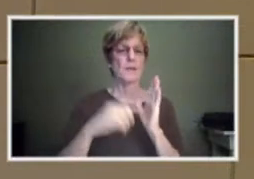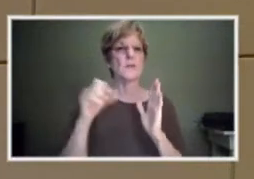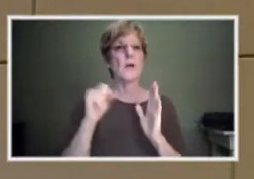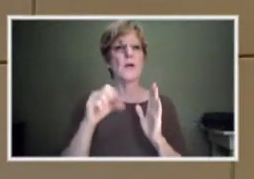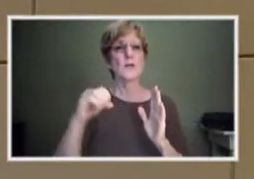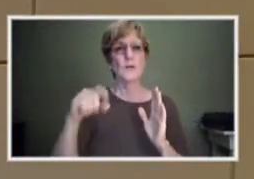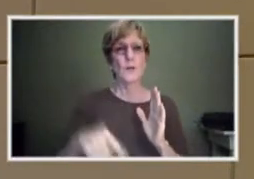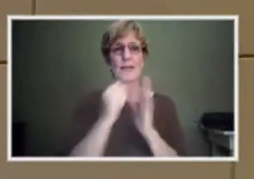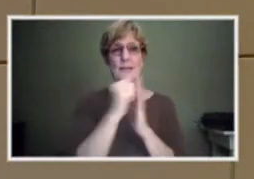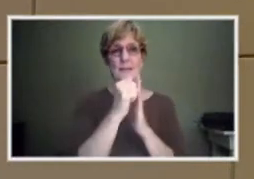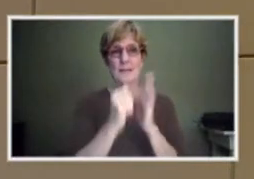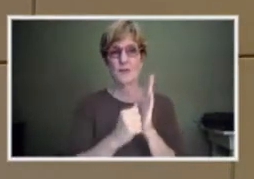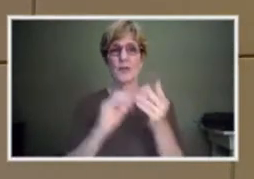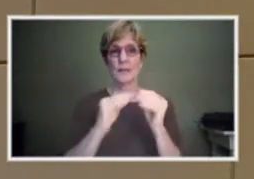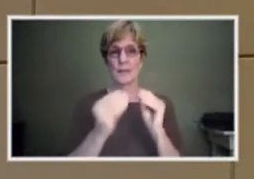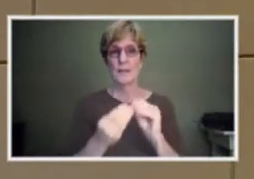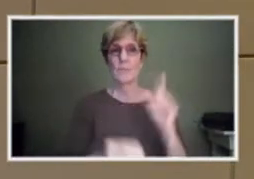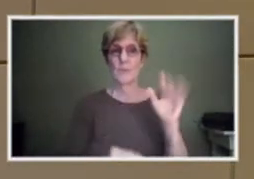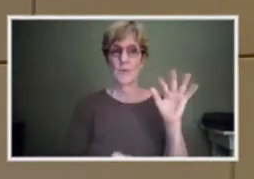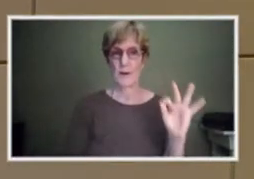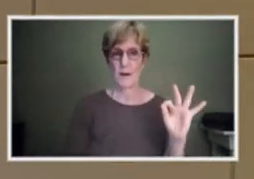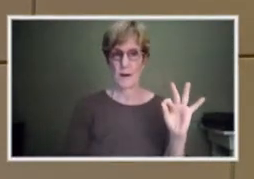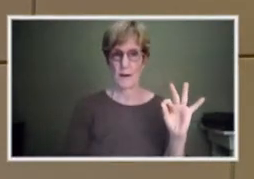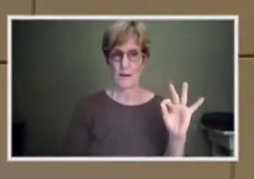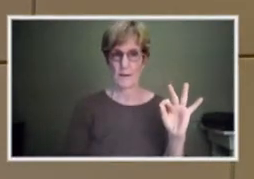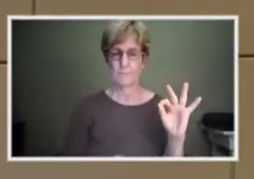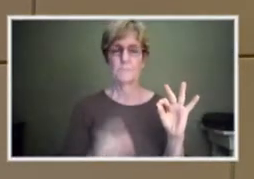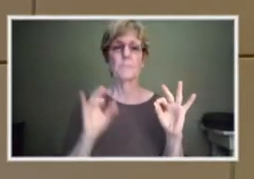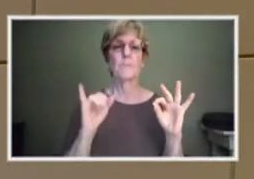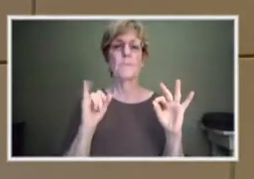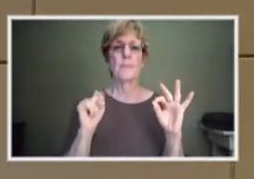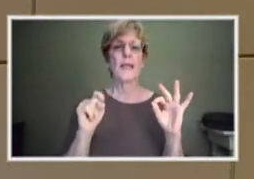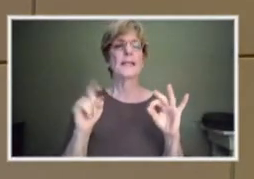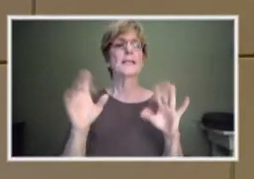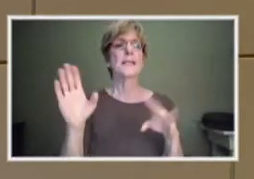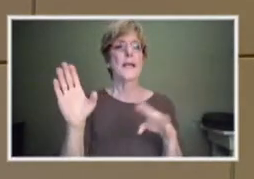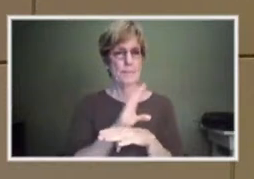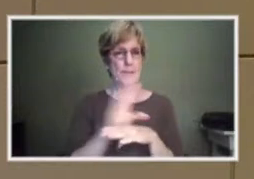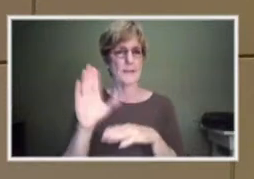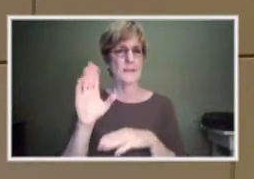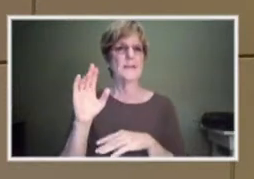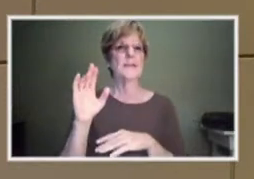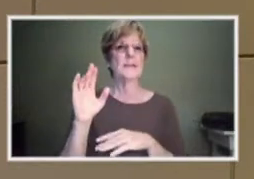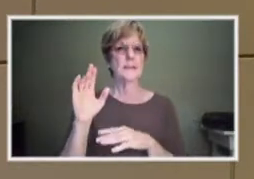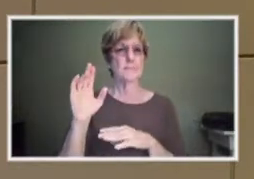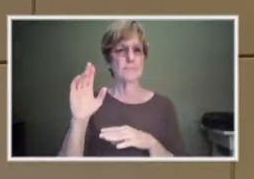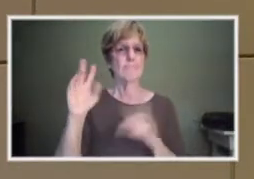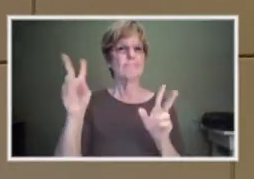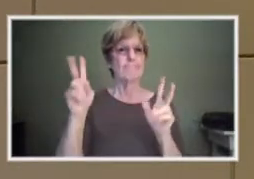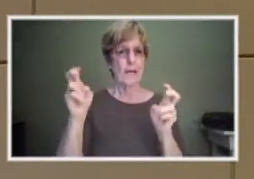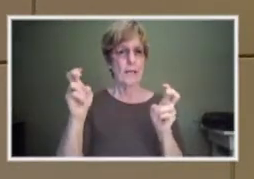agenda item number nine. It is a business item for a naturally